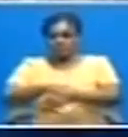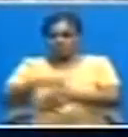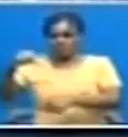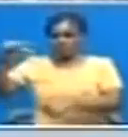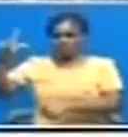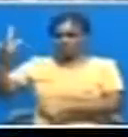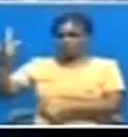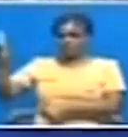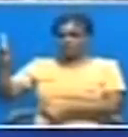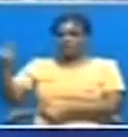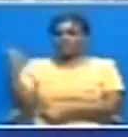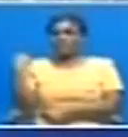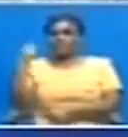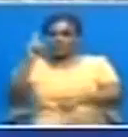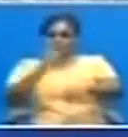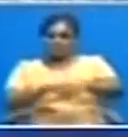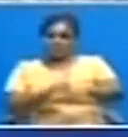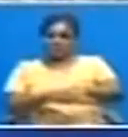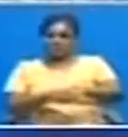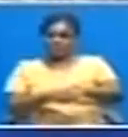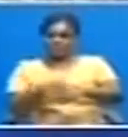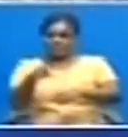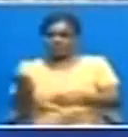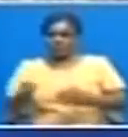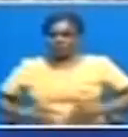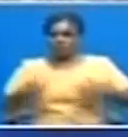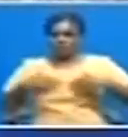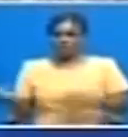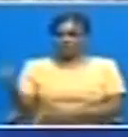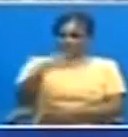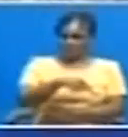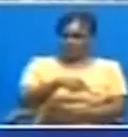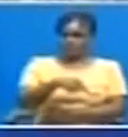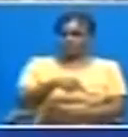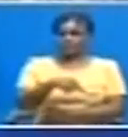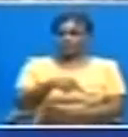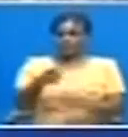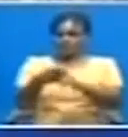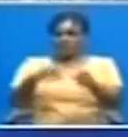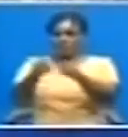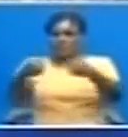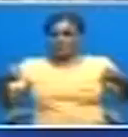GK number and the time they checked in. So